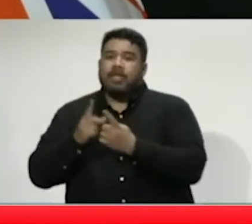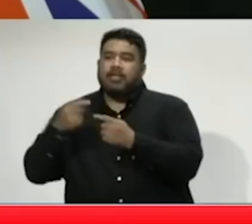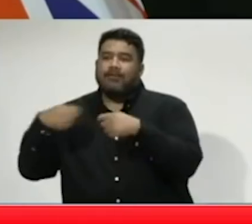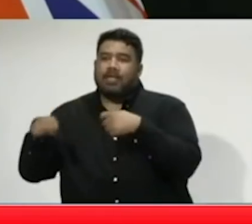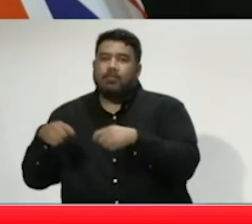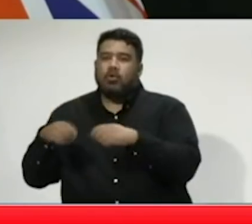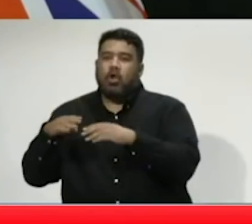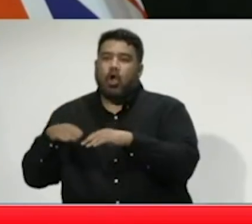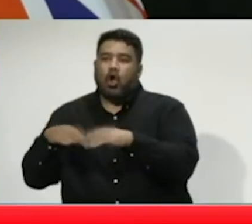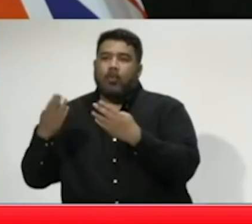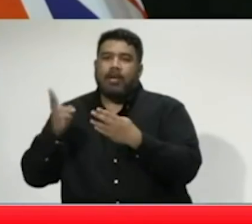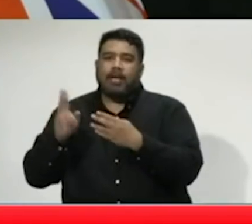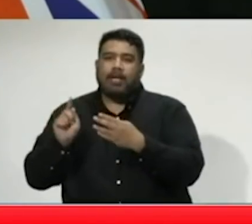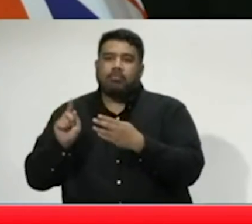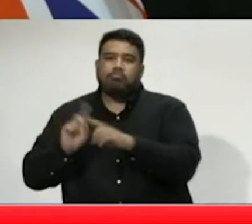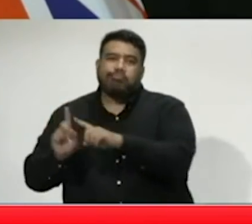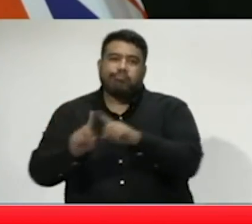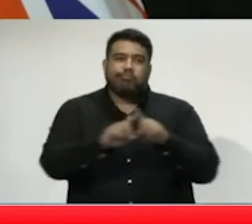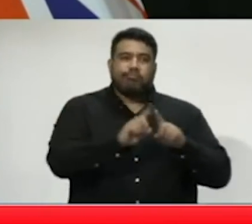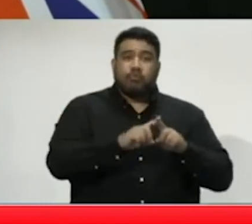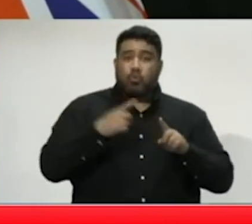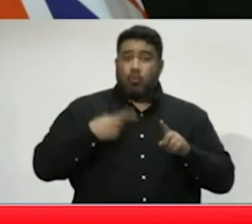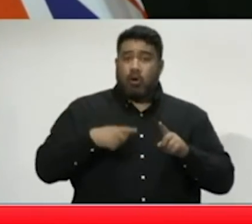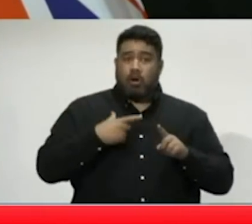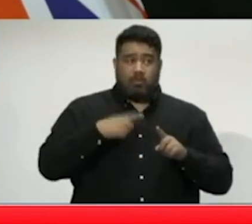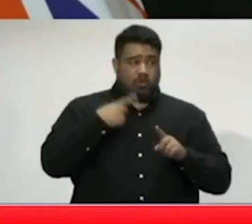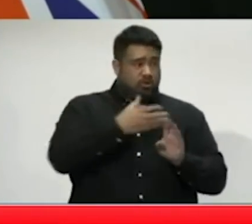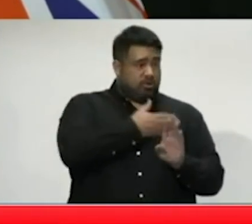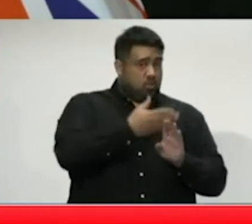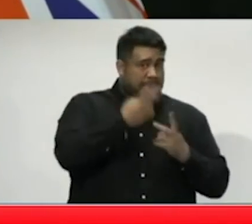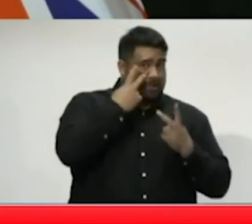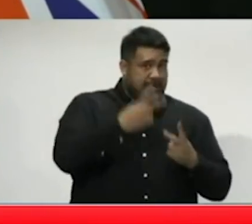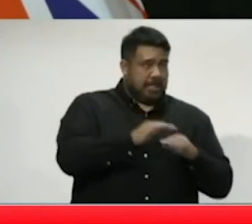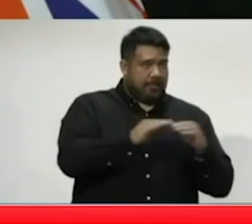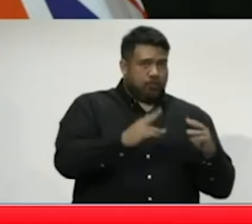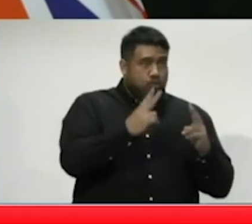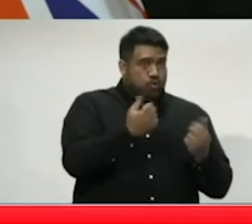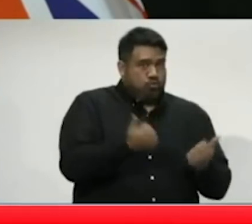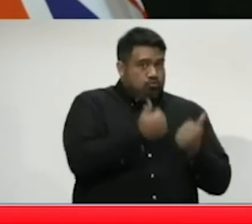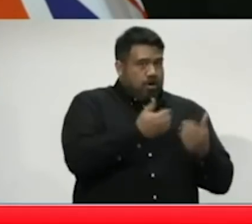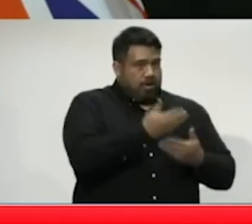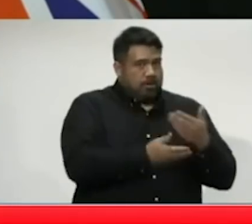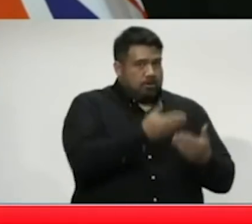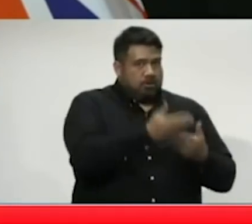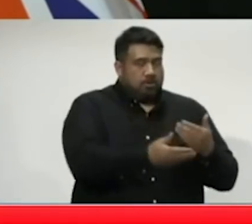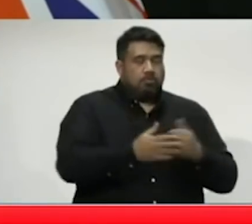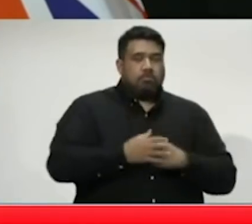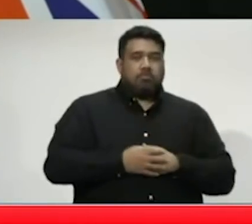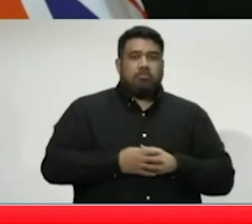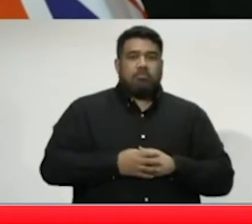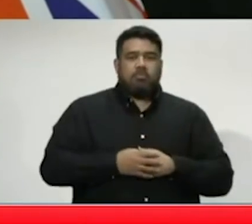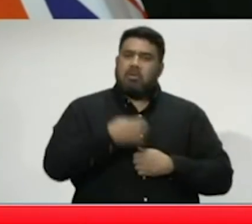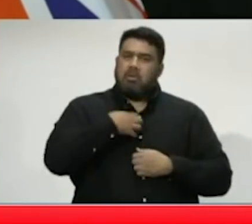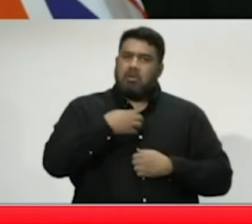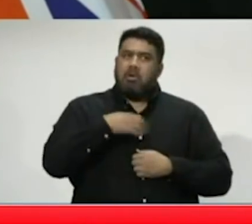further outbreaks. As I've previously said, though, descent can be more dangerous than the climb. Many countries that